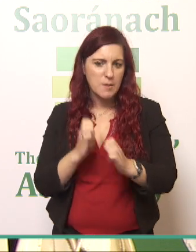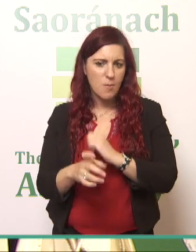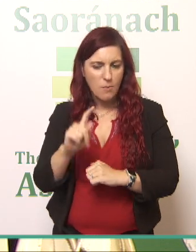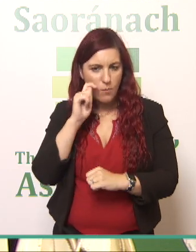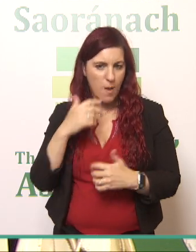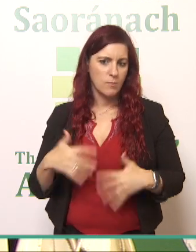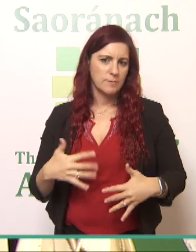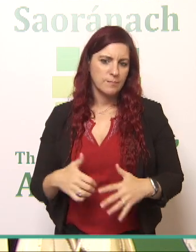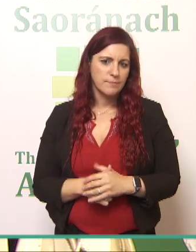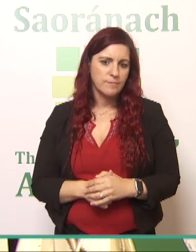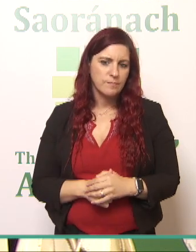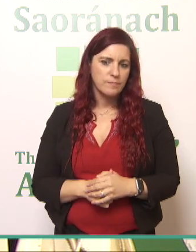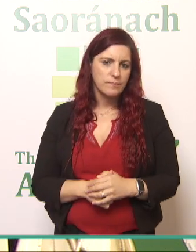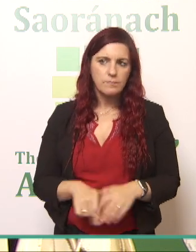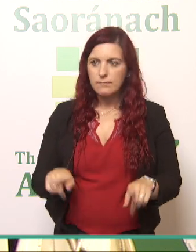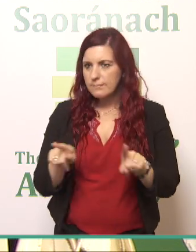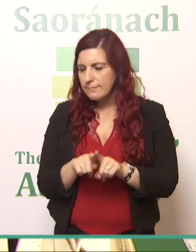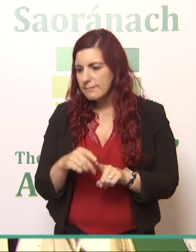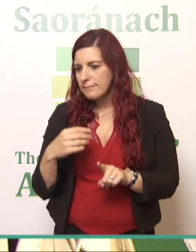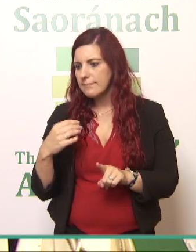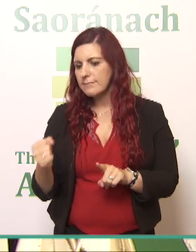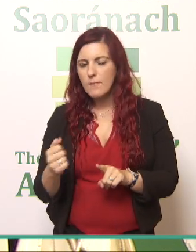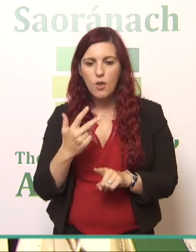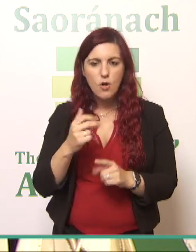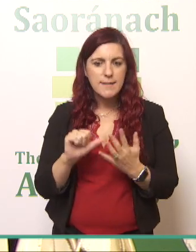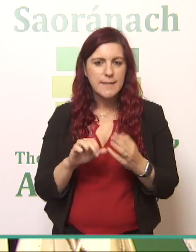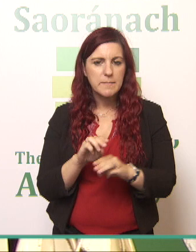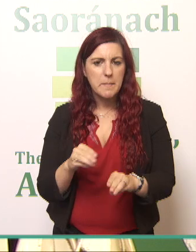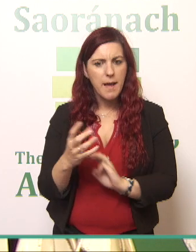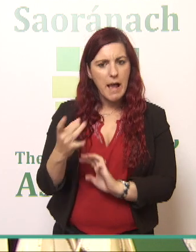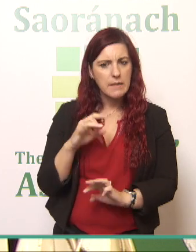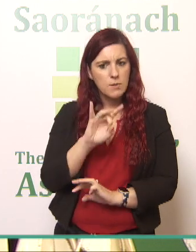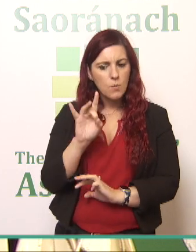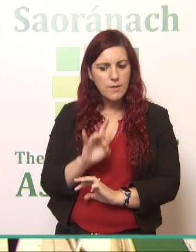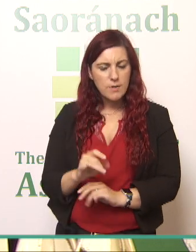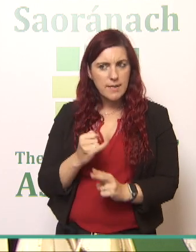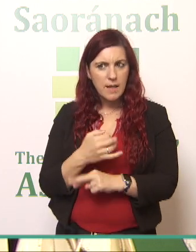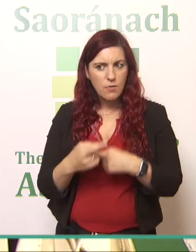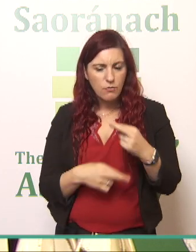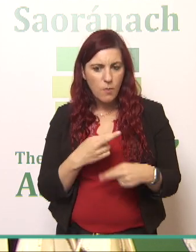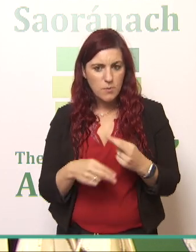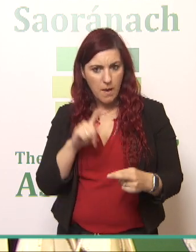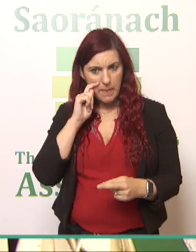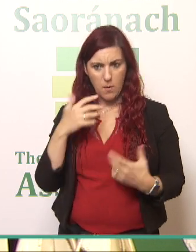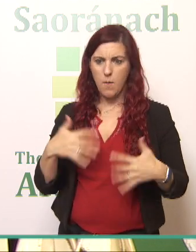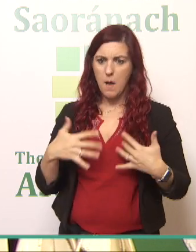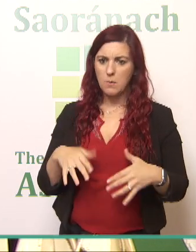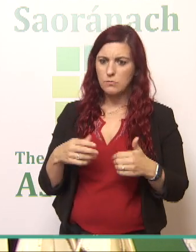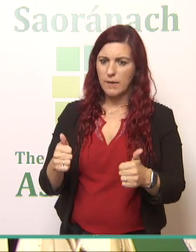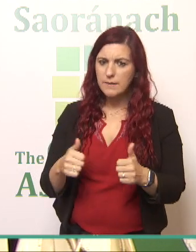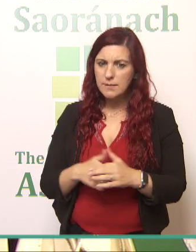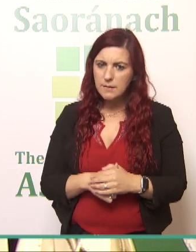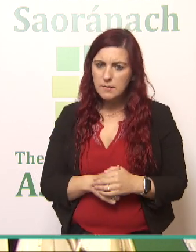mark this time. We also had 36 people ask questions from the room. I think that's pretty good going